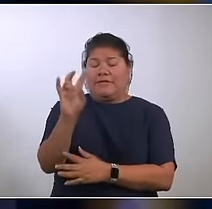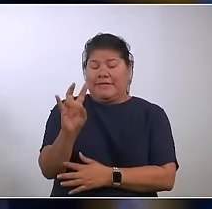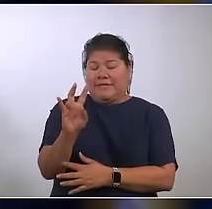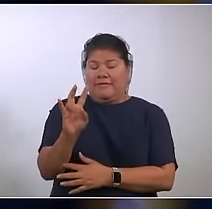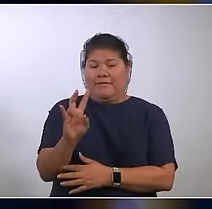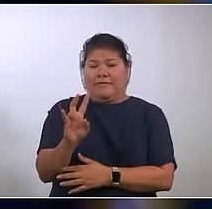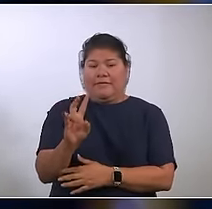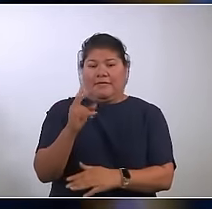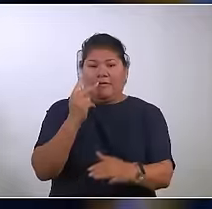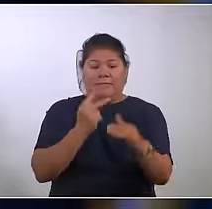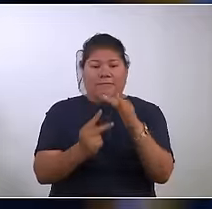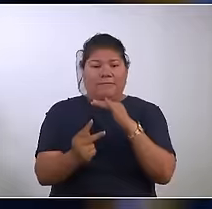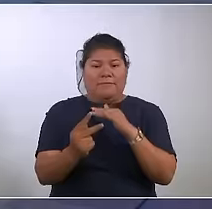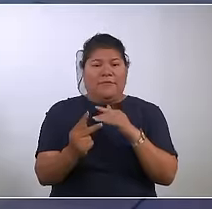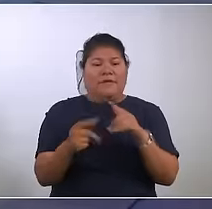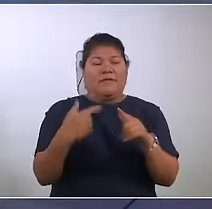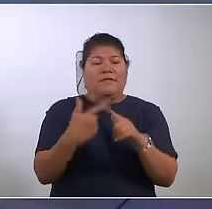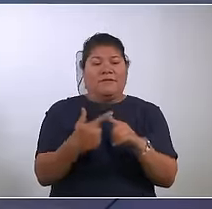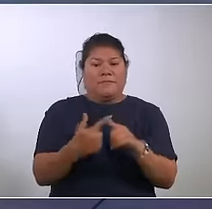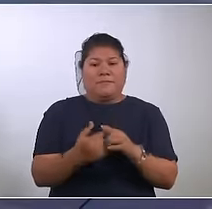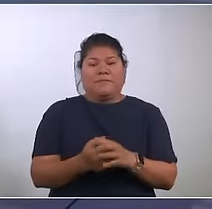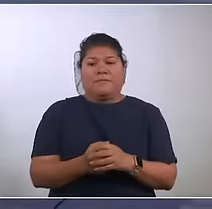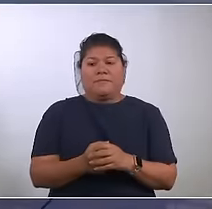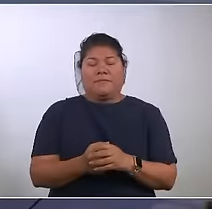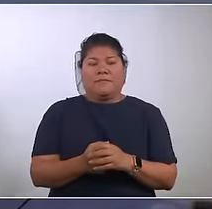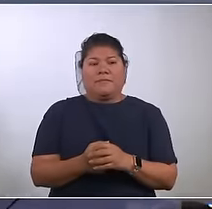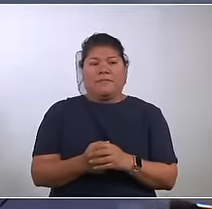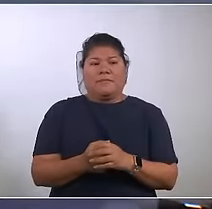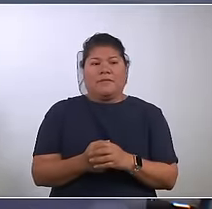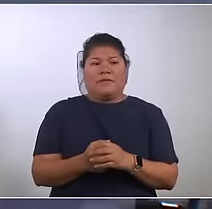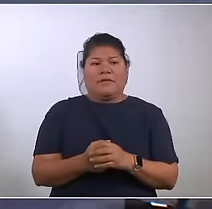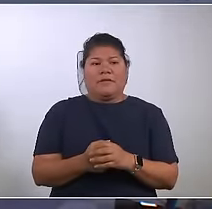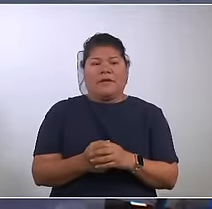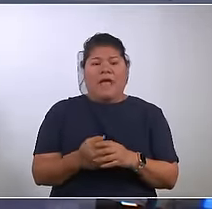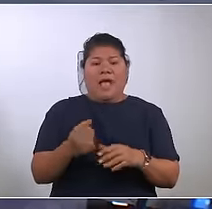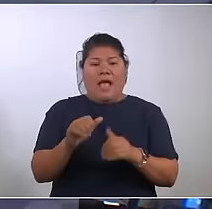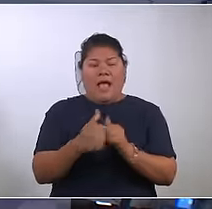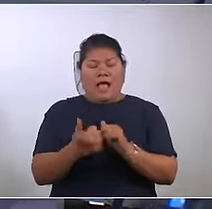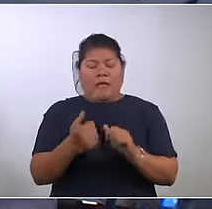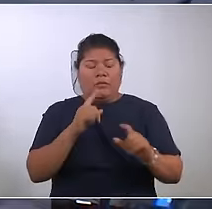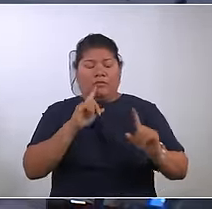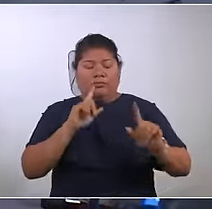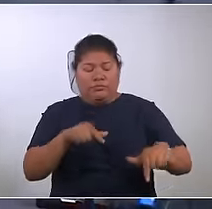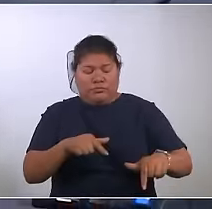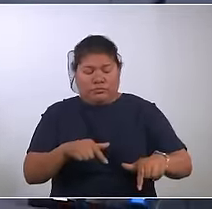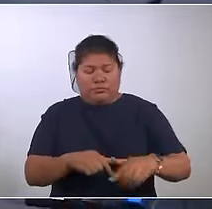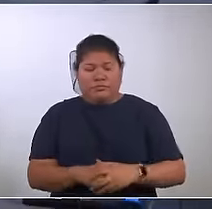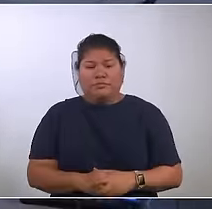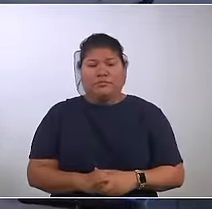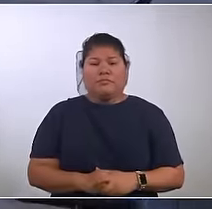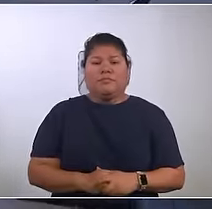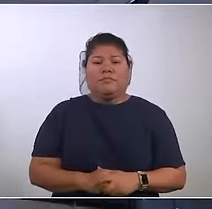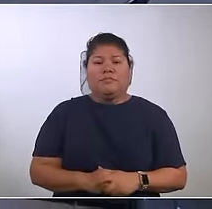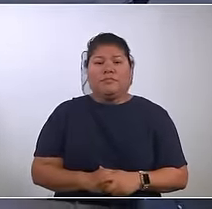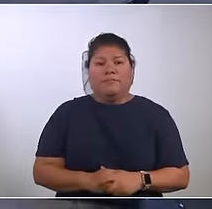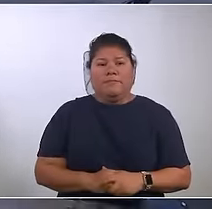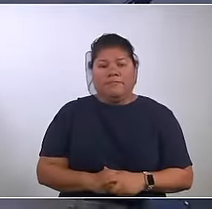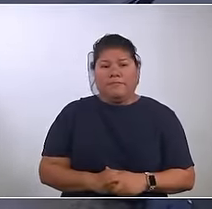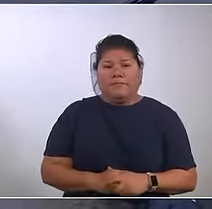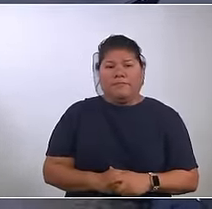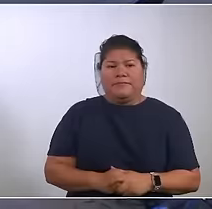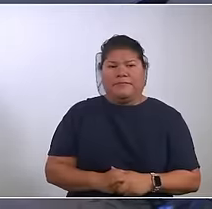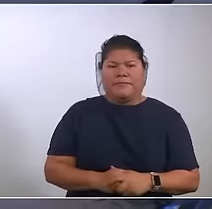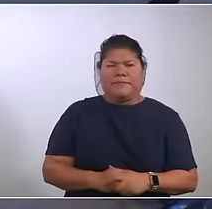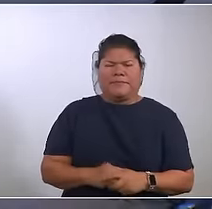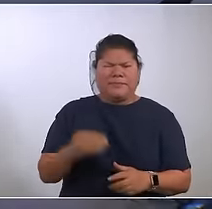7. Profeticé pues, so I prophesied, como me fue mandado, as I was commanded. You know